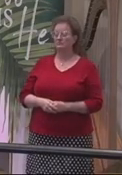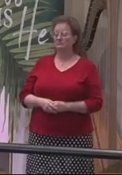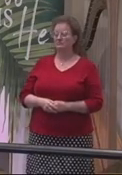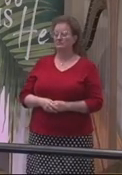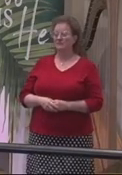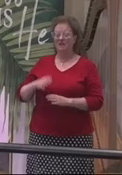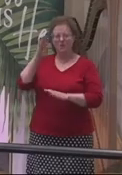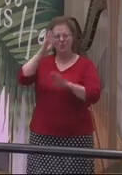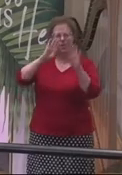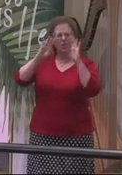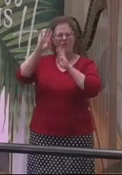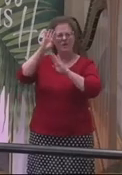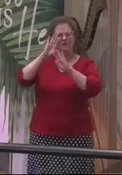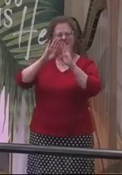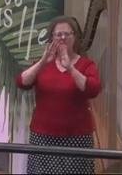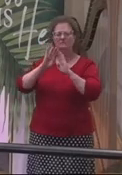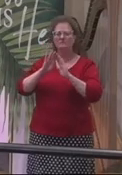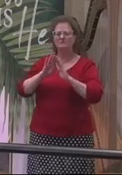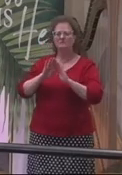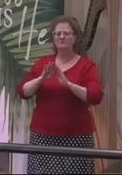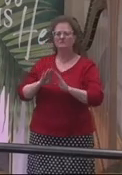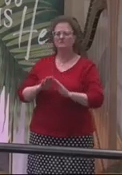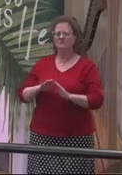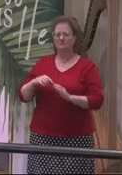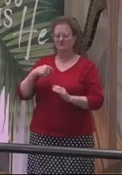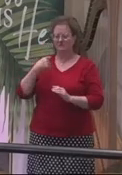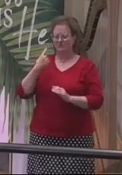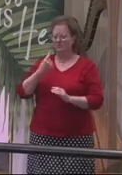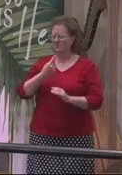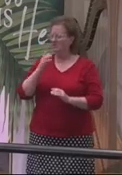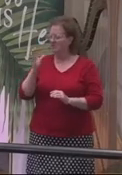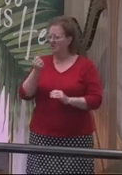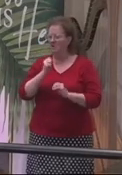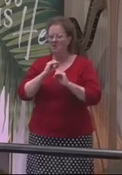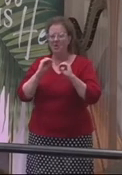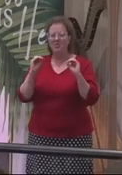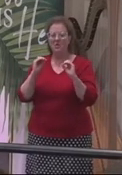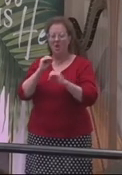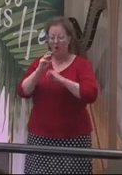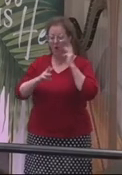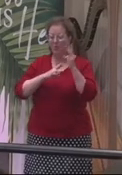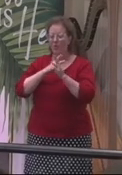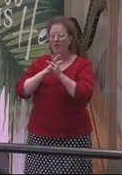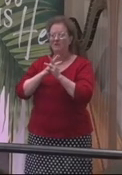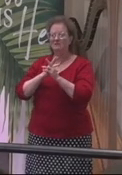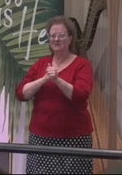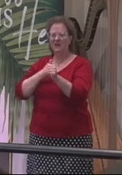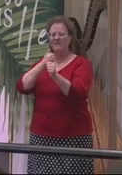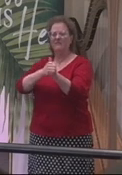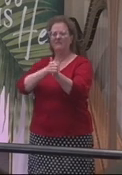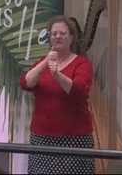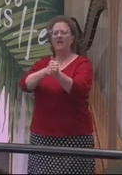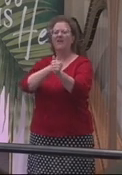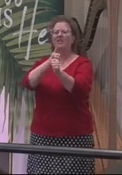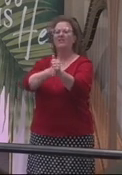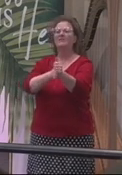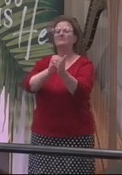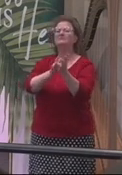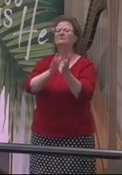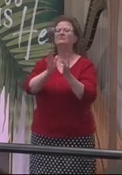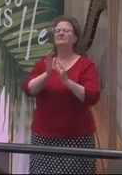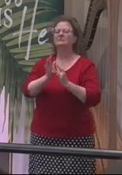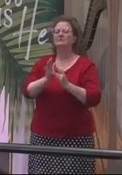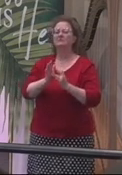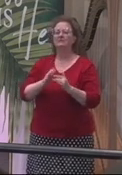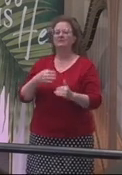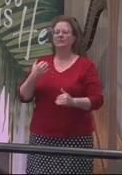worry in them. They said, you see that we are gaining nothing. Look, the whole world is coming out after him. So